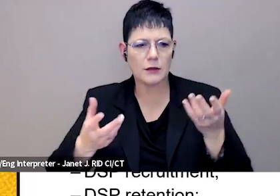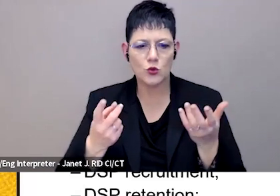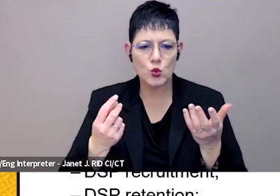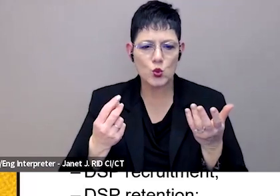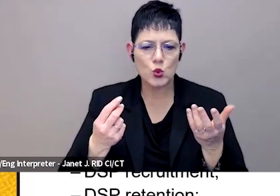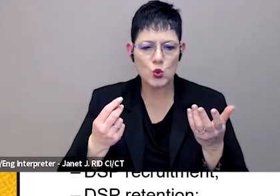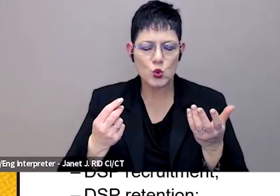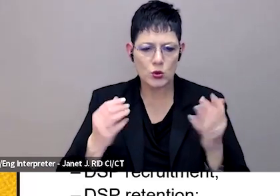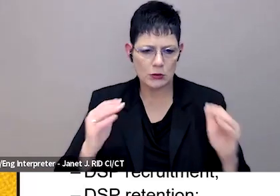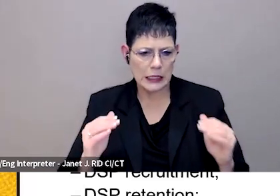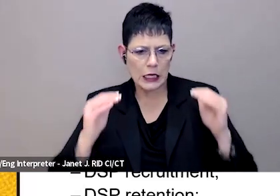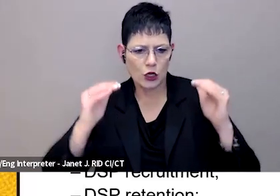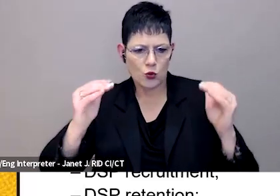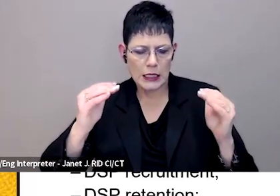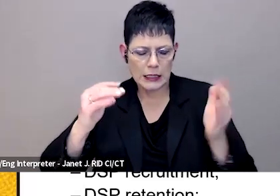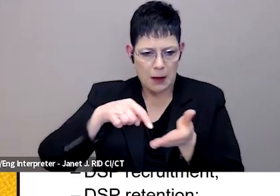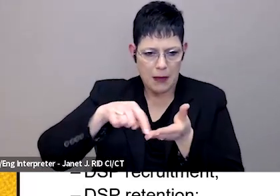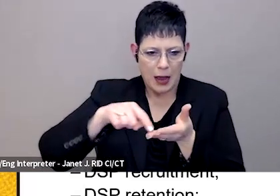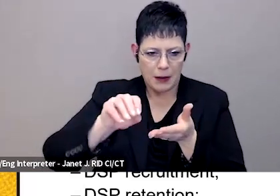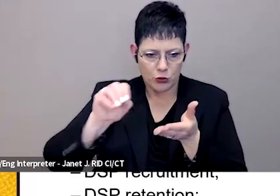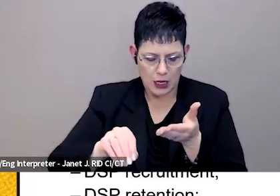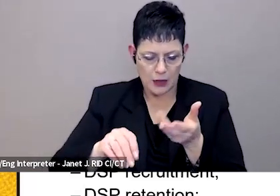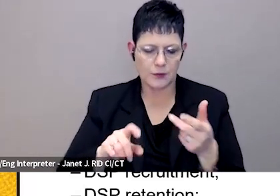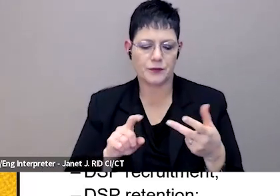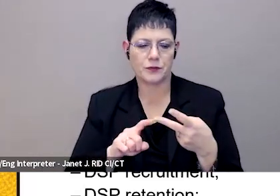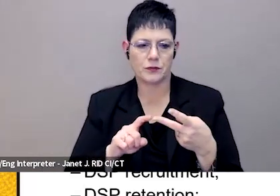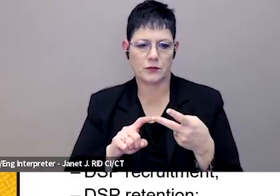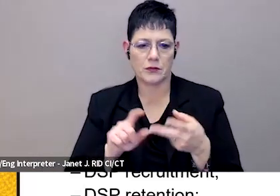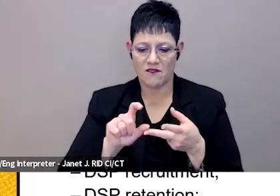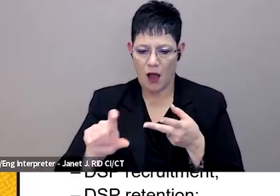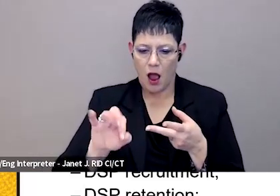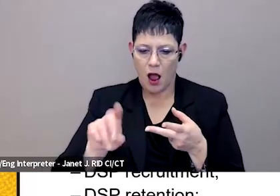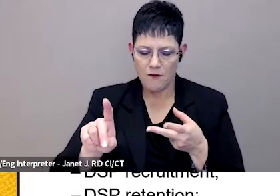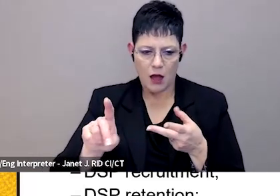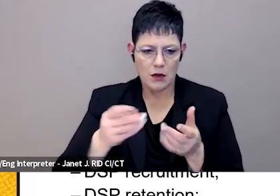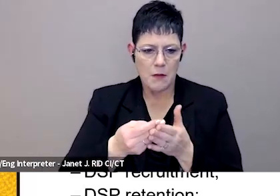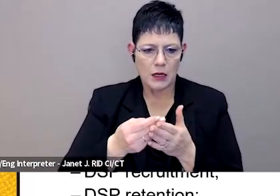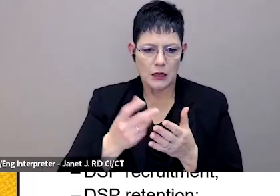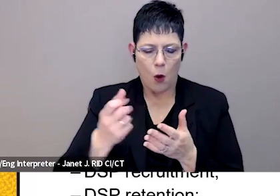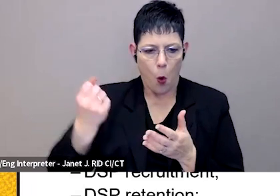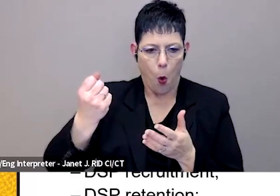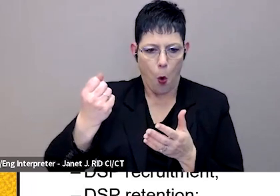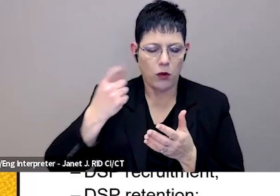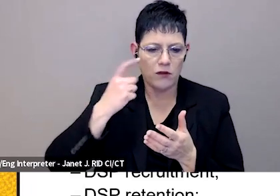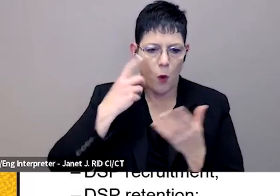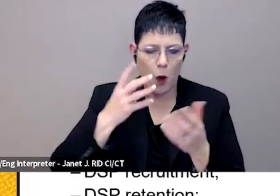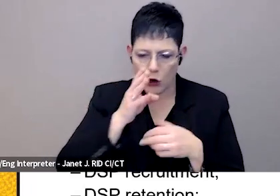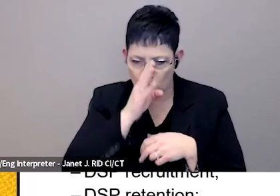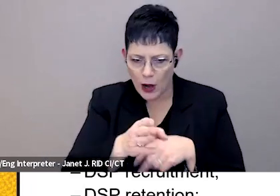provider payment rates, and also funding, which is funding that goes towards direct care